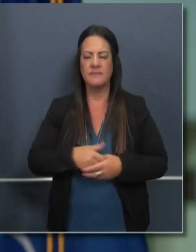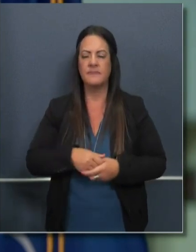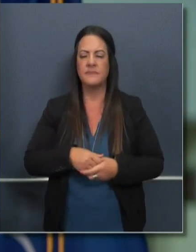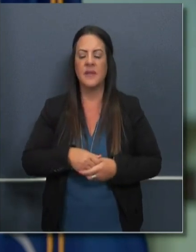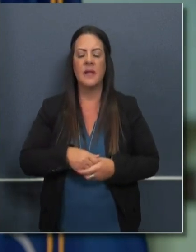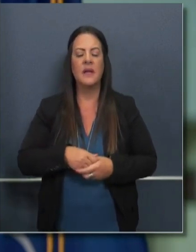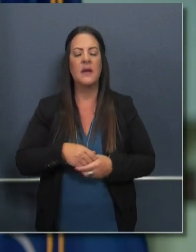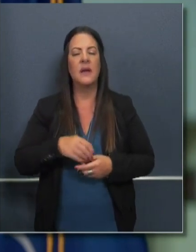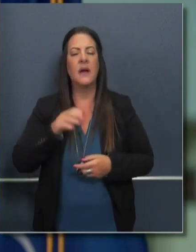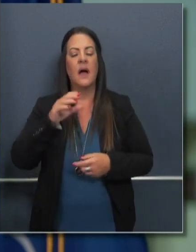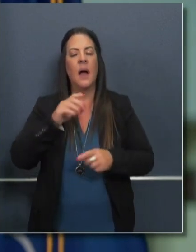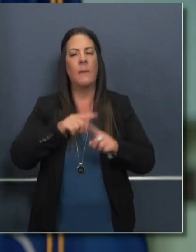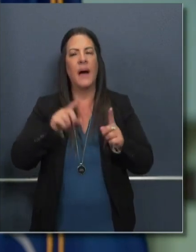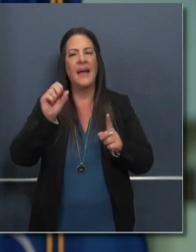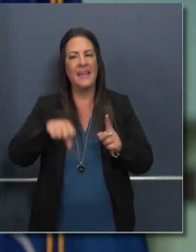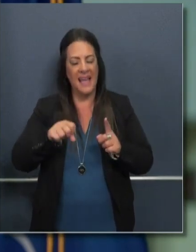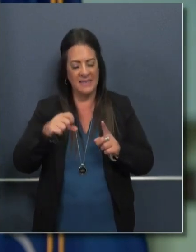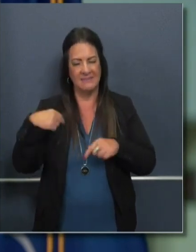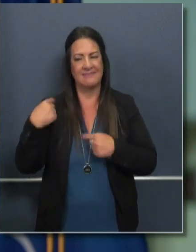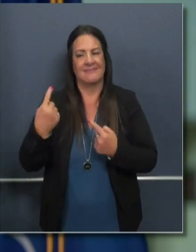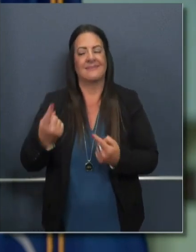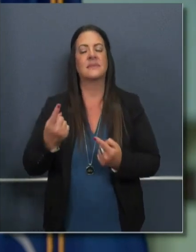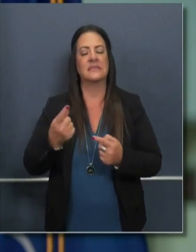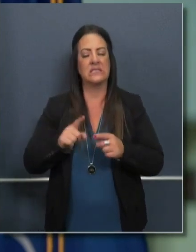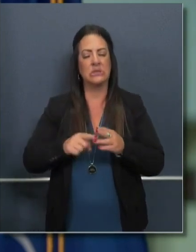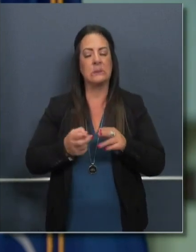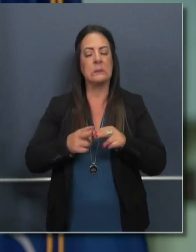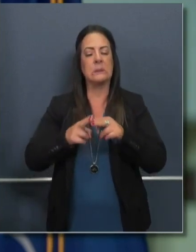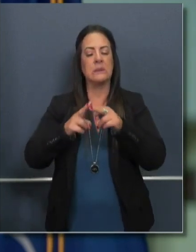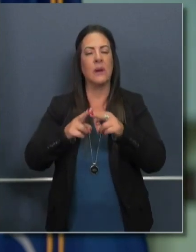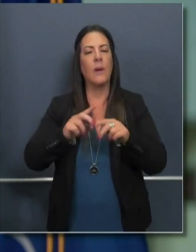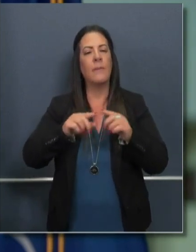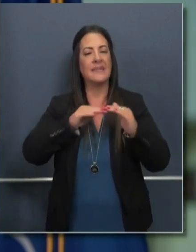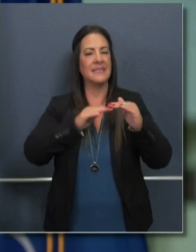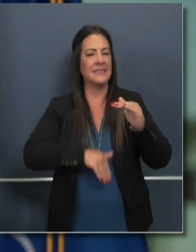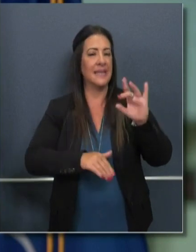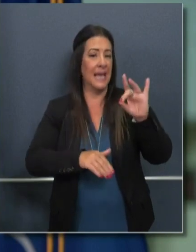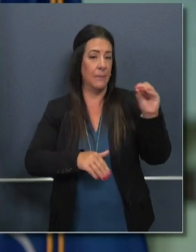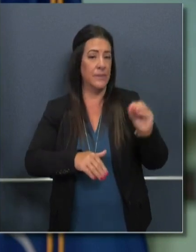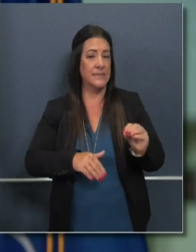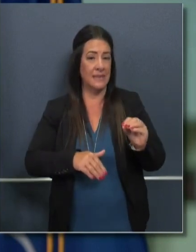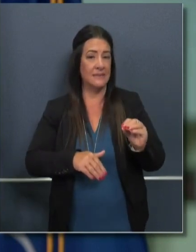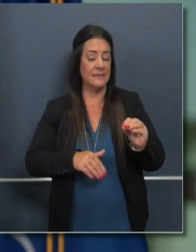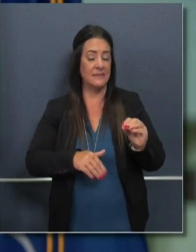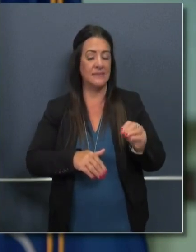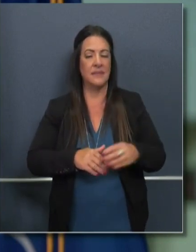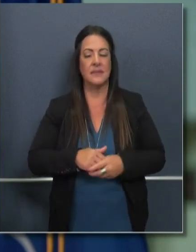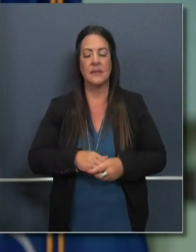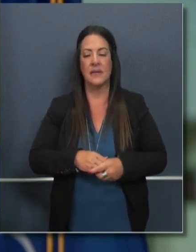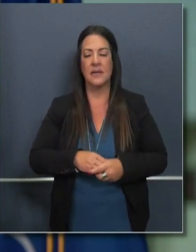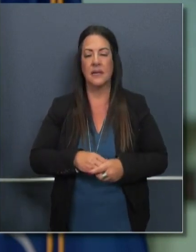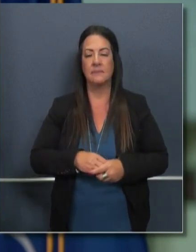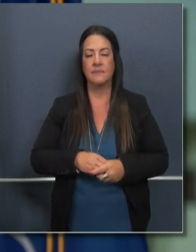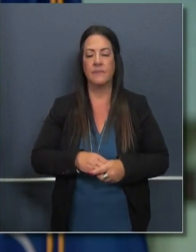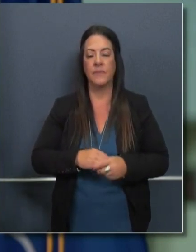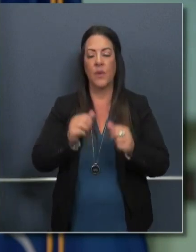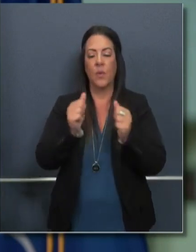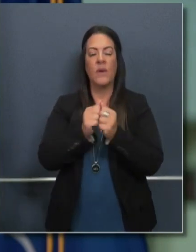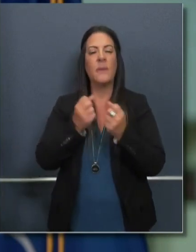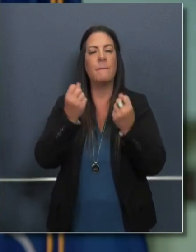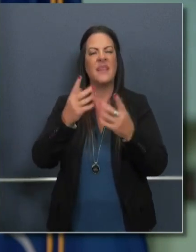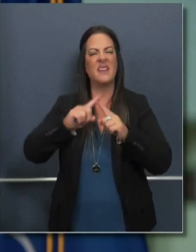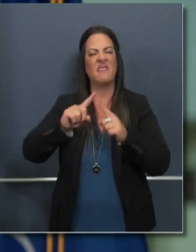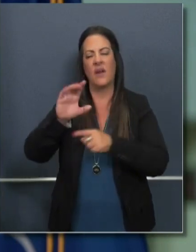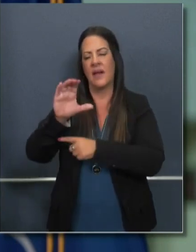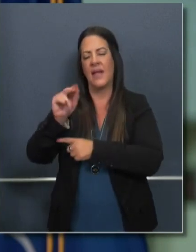rate has gone up. It is certainly below the 8% that we prescribed as it relates to some of the attestations in some of the